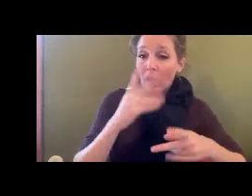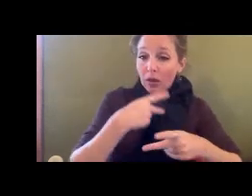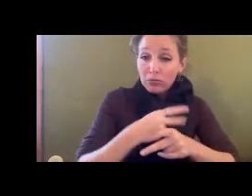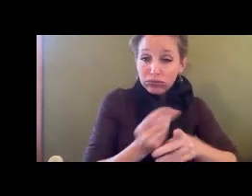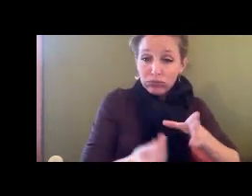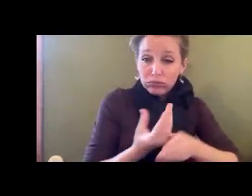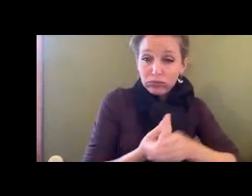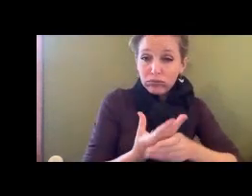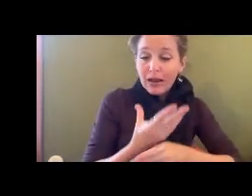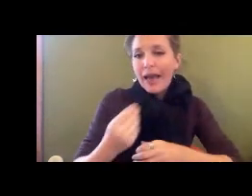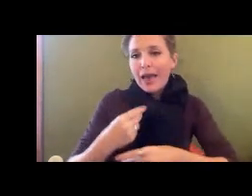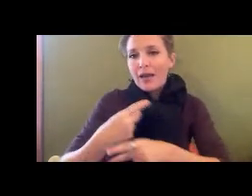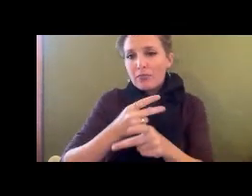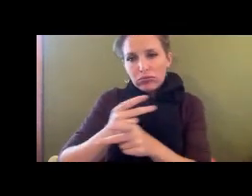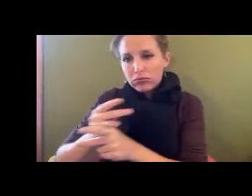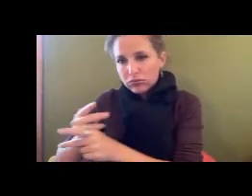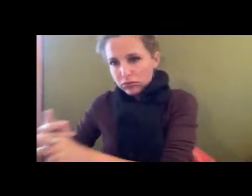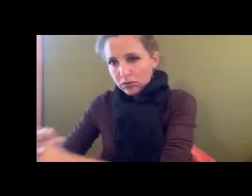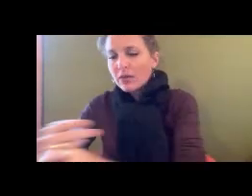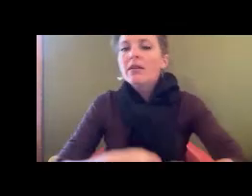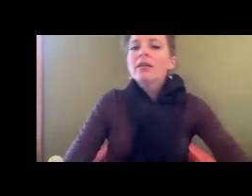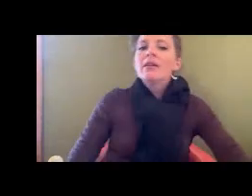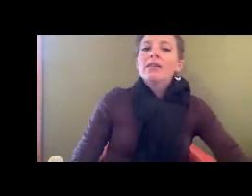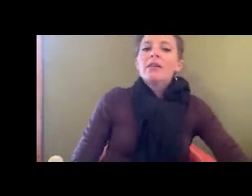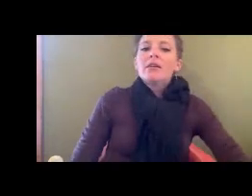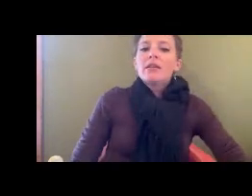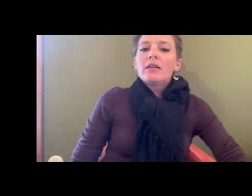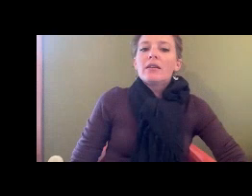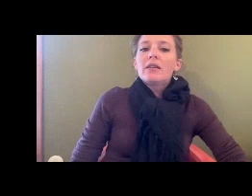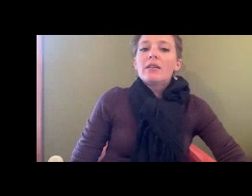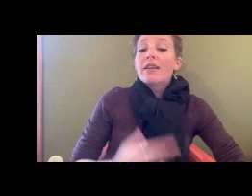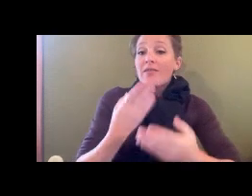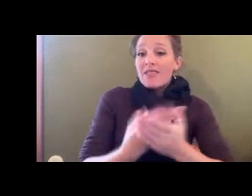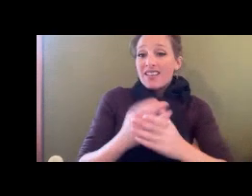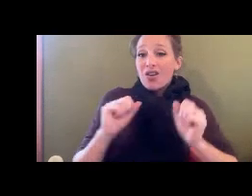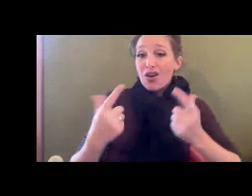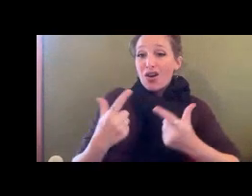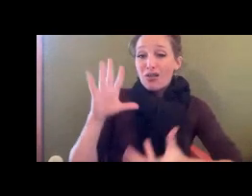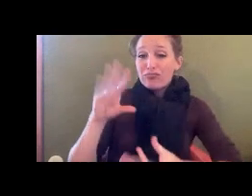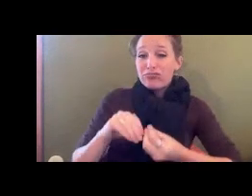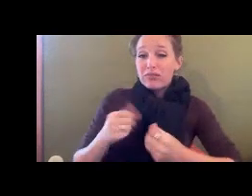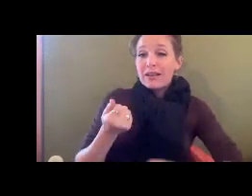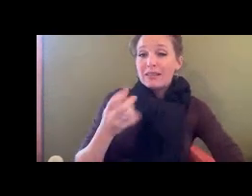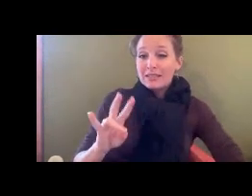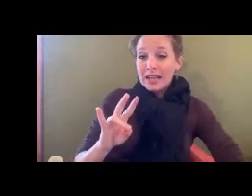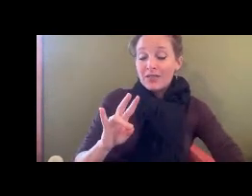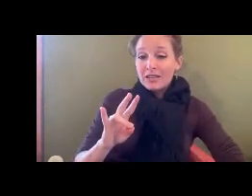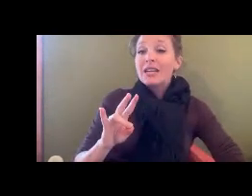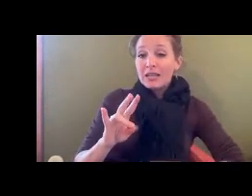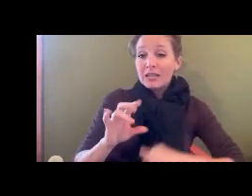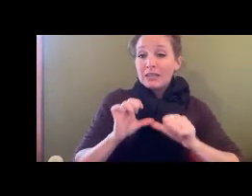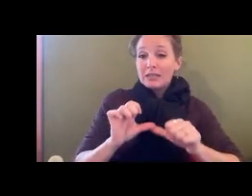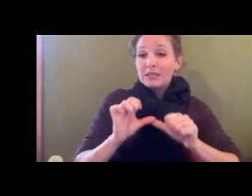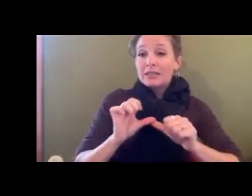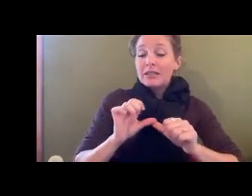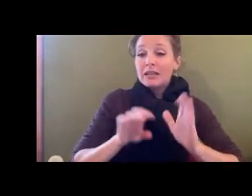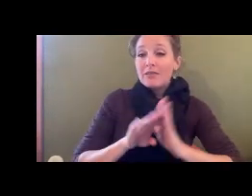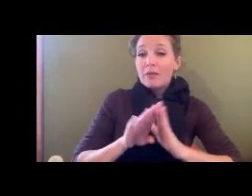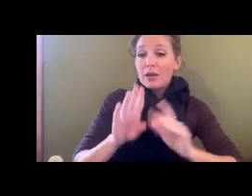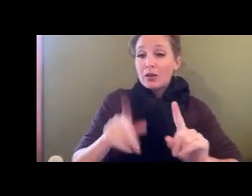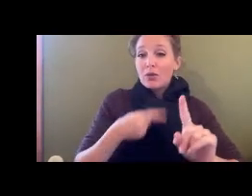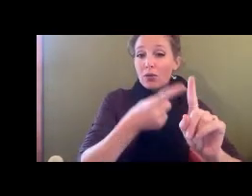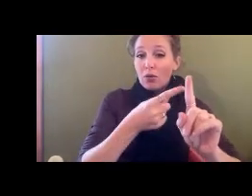production. And in fact, of all of the 17 Sustainable Development Goals, sustainable